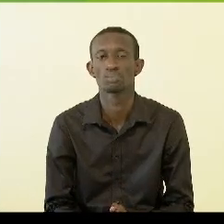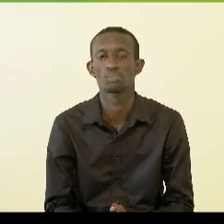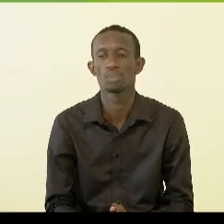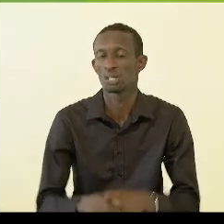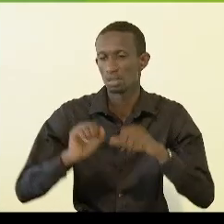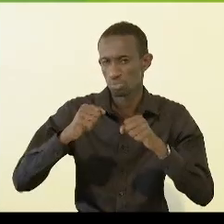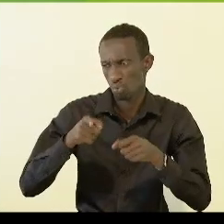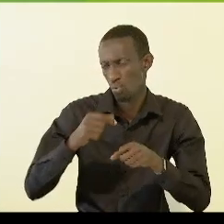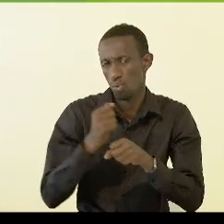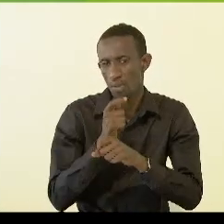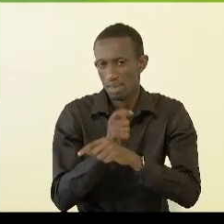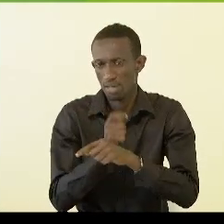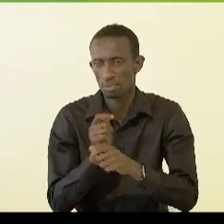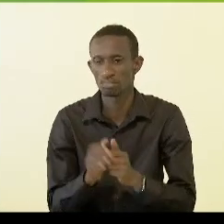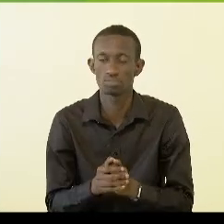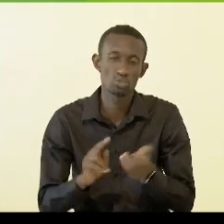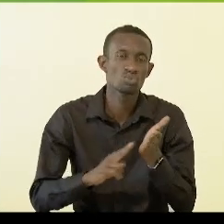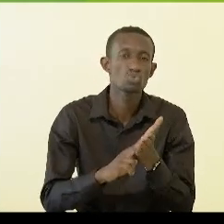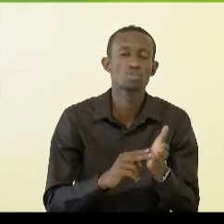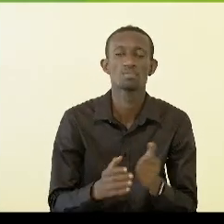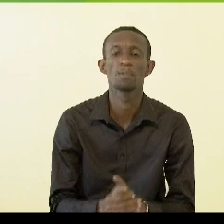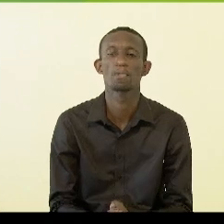even able to test using